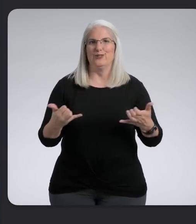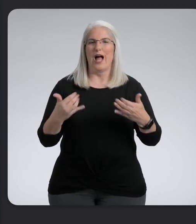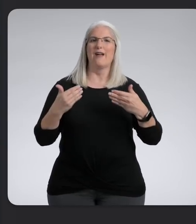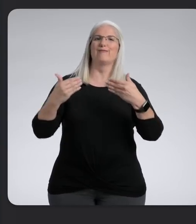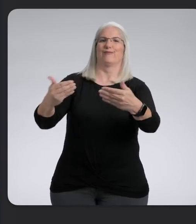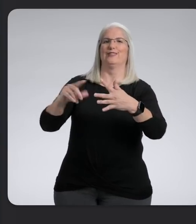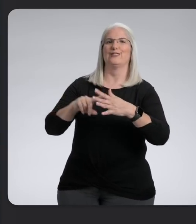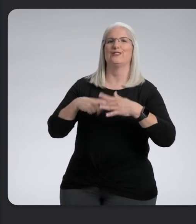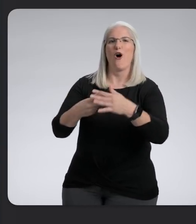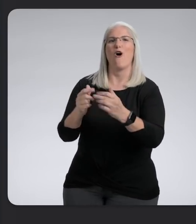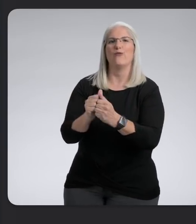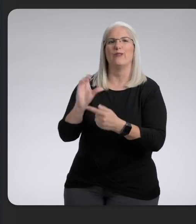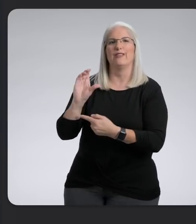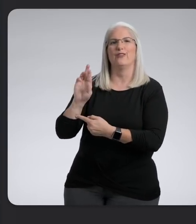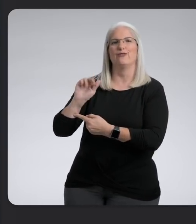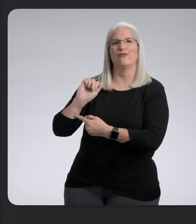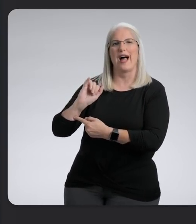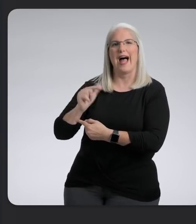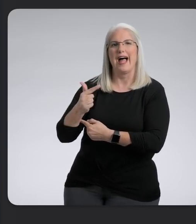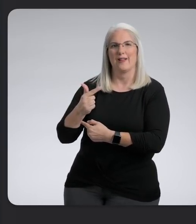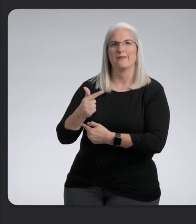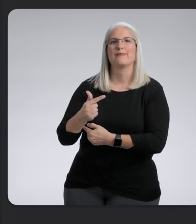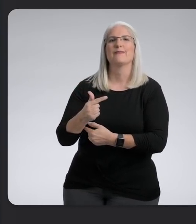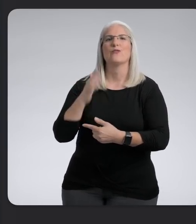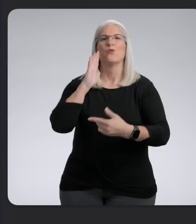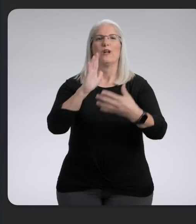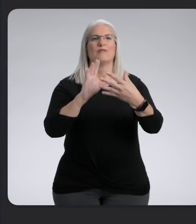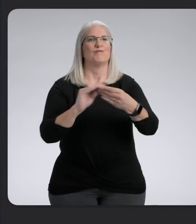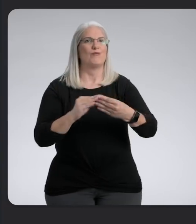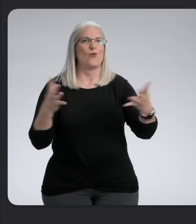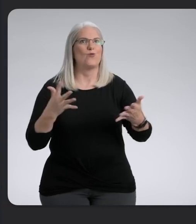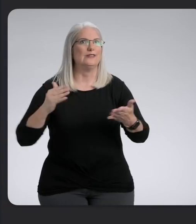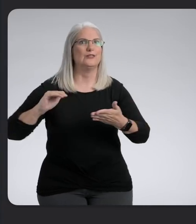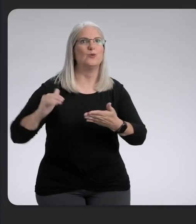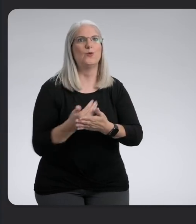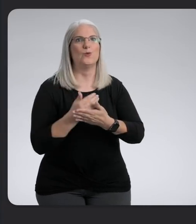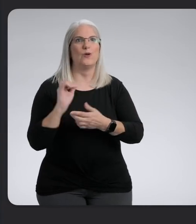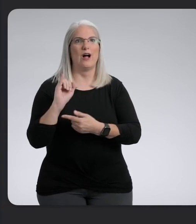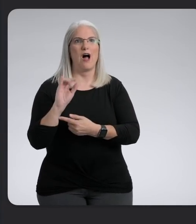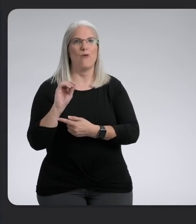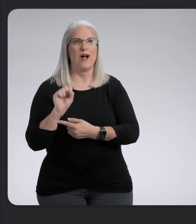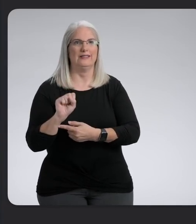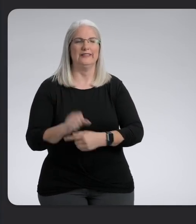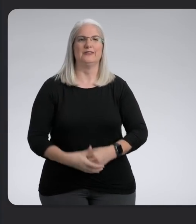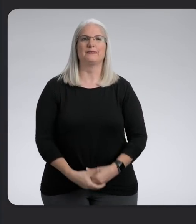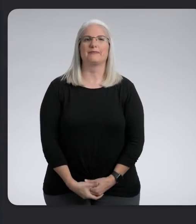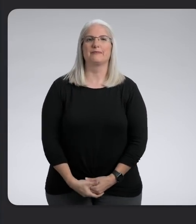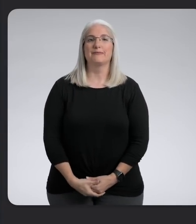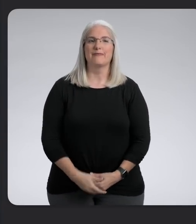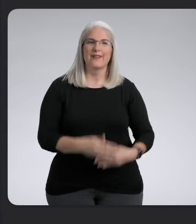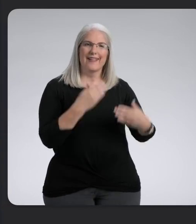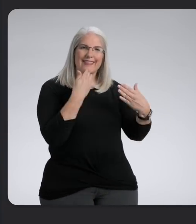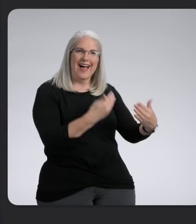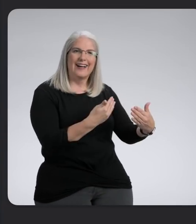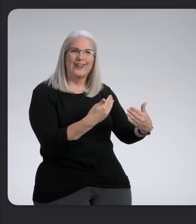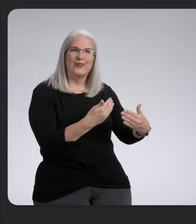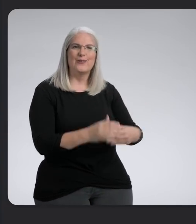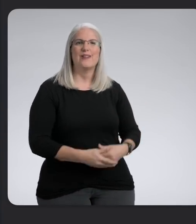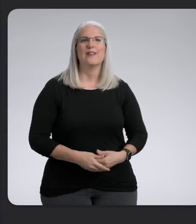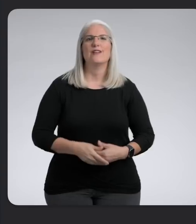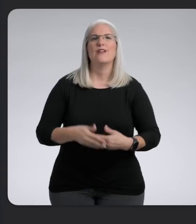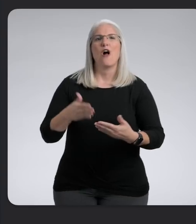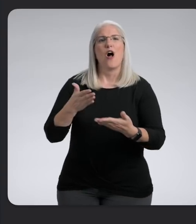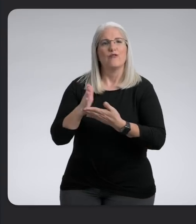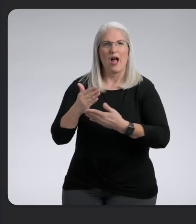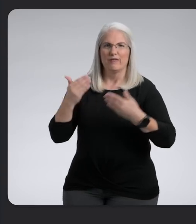by turning it over to Craig to tell us what's new in iOS. Thanks, Tim. All right, let's dive